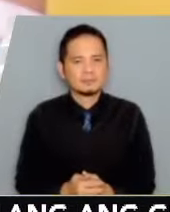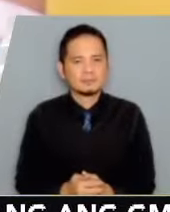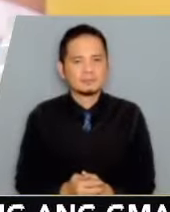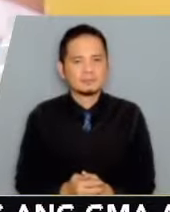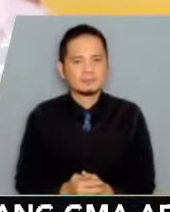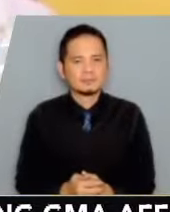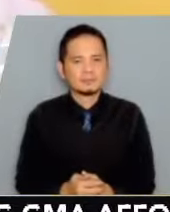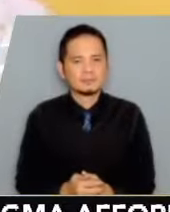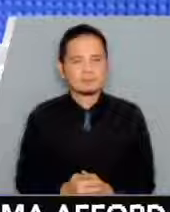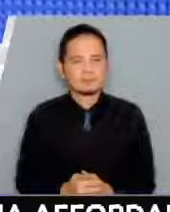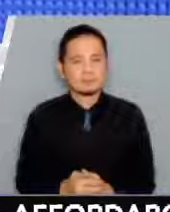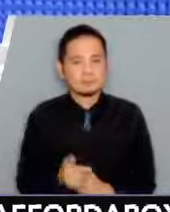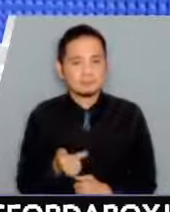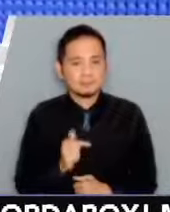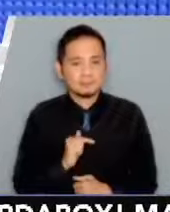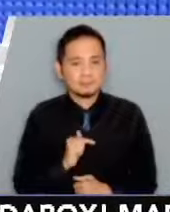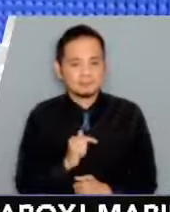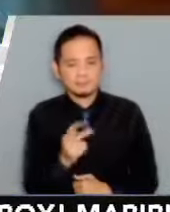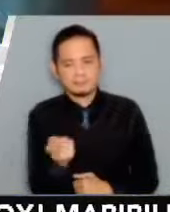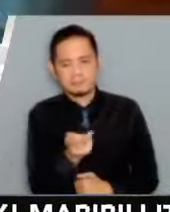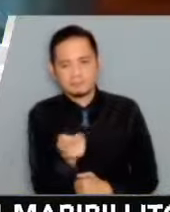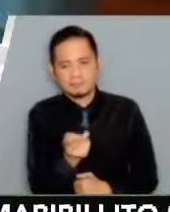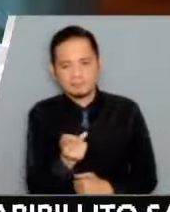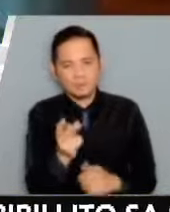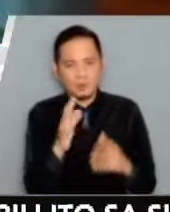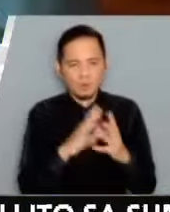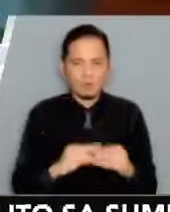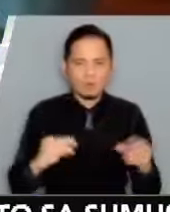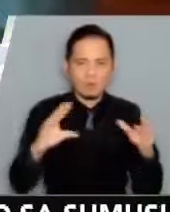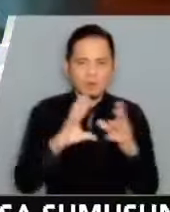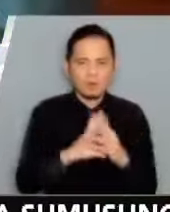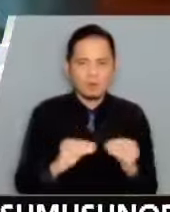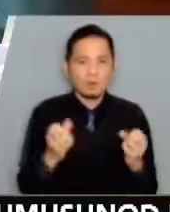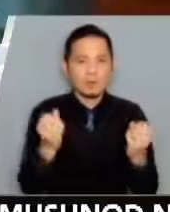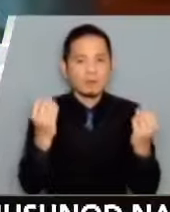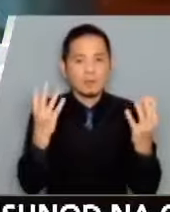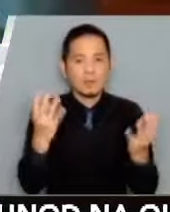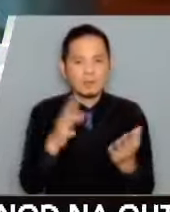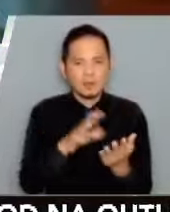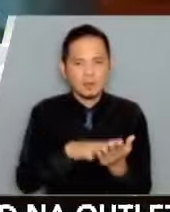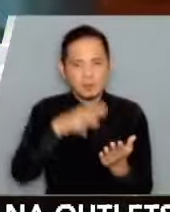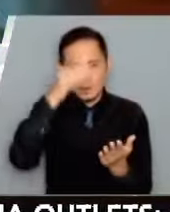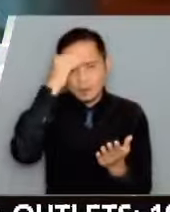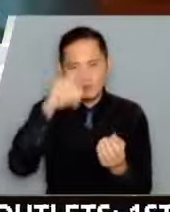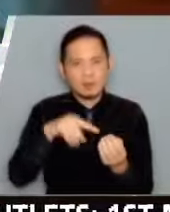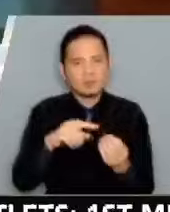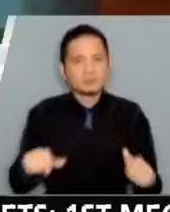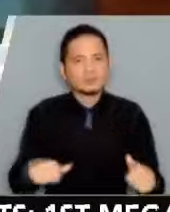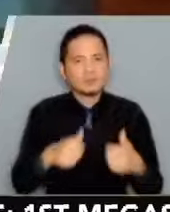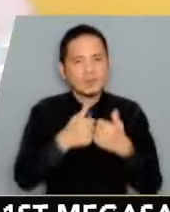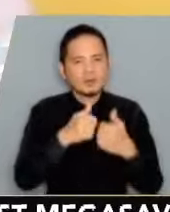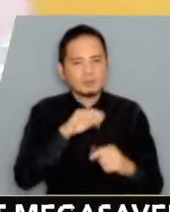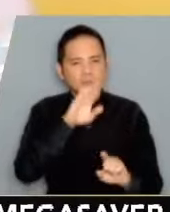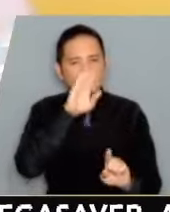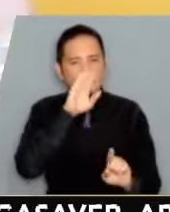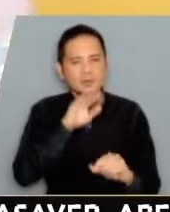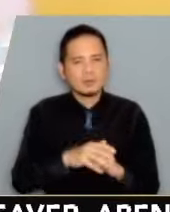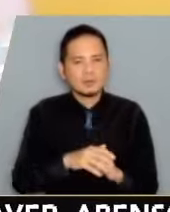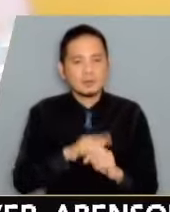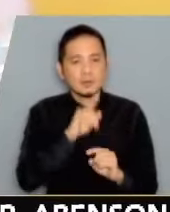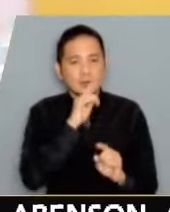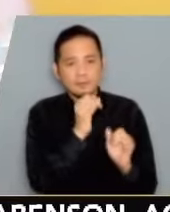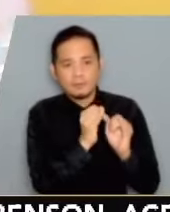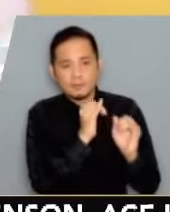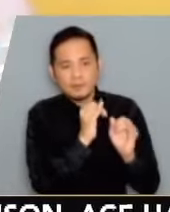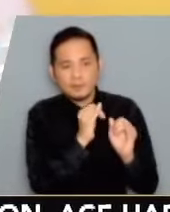Kwento ni na Heart at Chiz kay Tito Boy ay marami silang natutuhan sa pagsubok. Ang interview ay halos isang buwan lang matapos ang kanilang